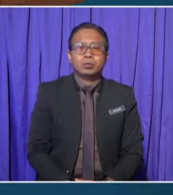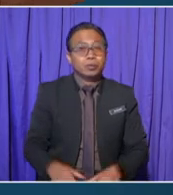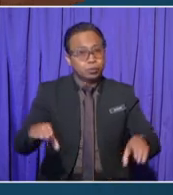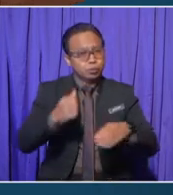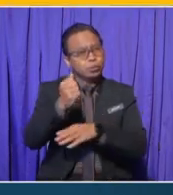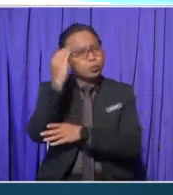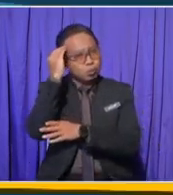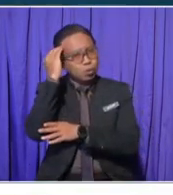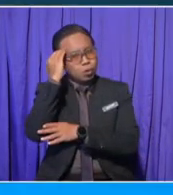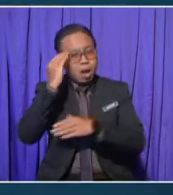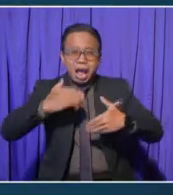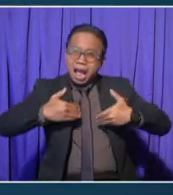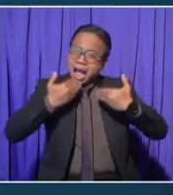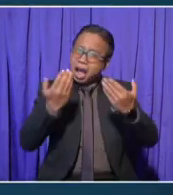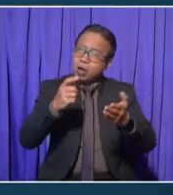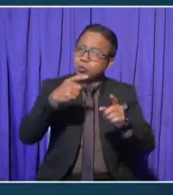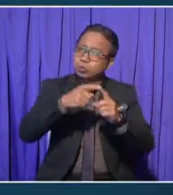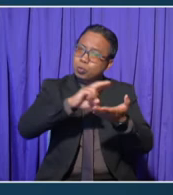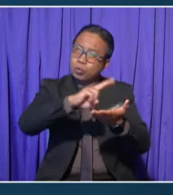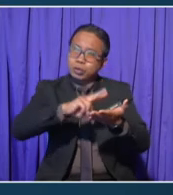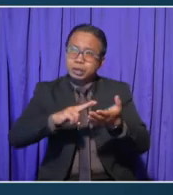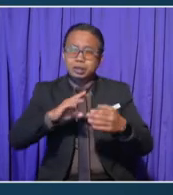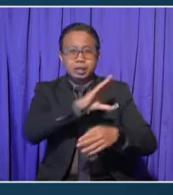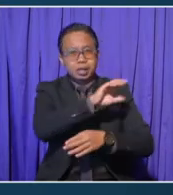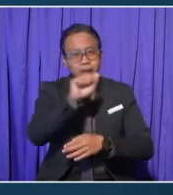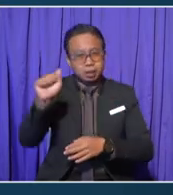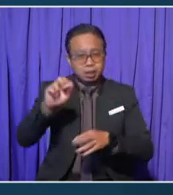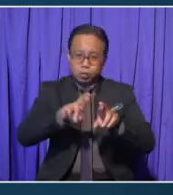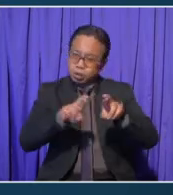Do you know how to read a ruler?